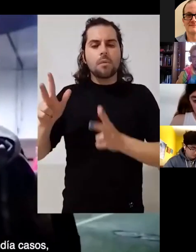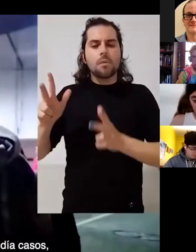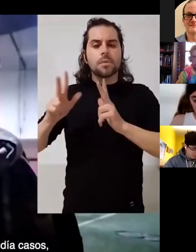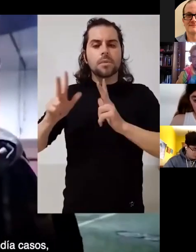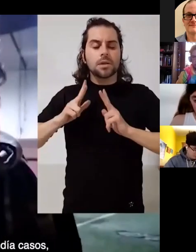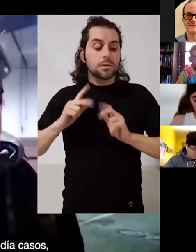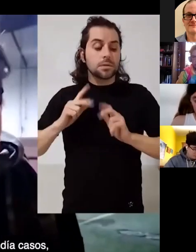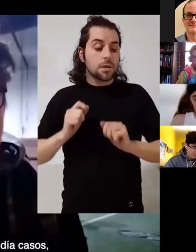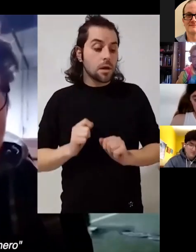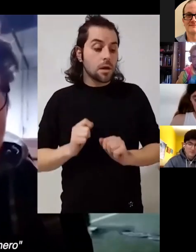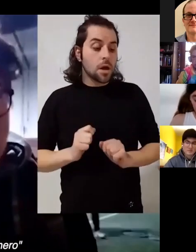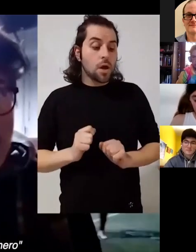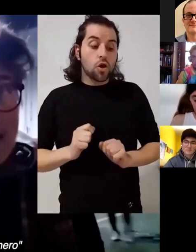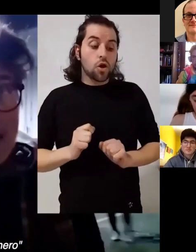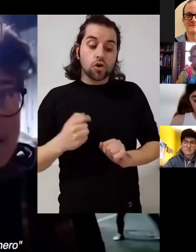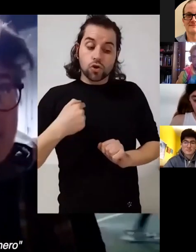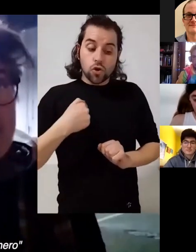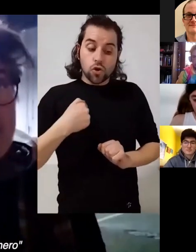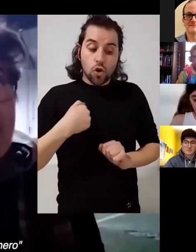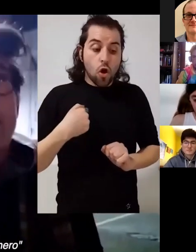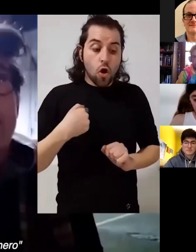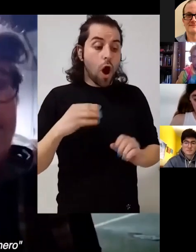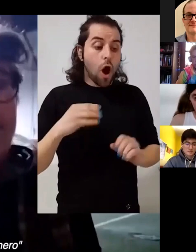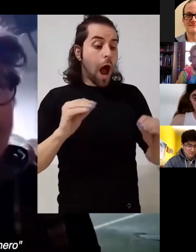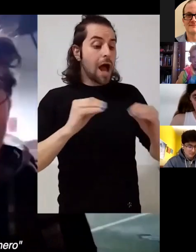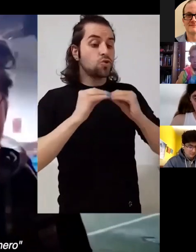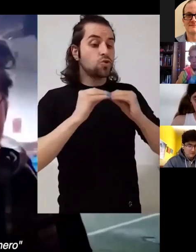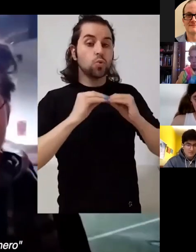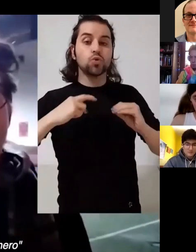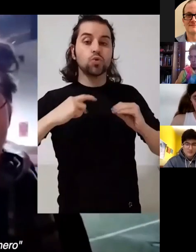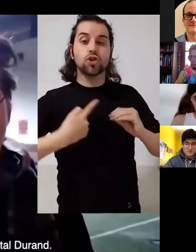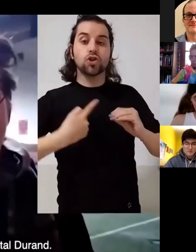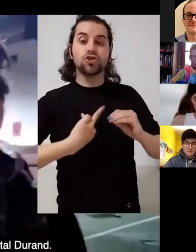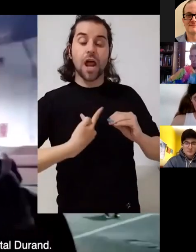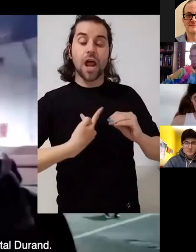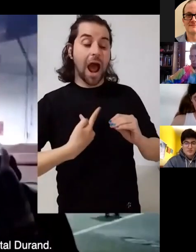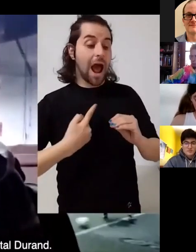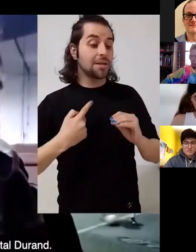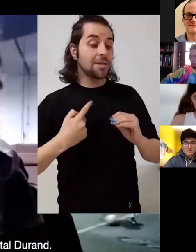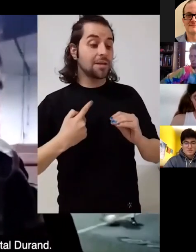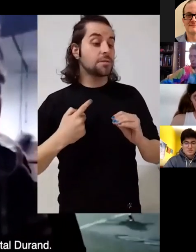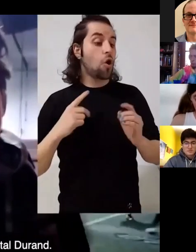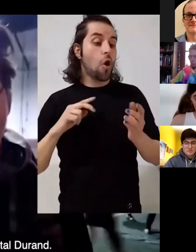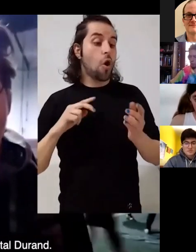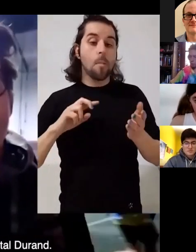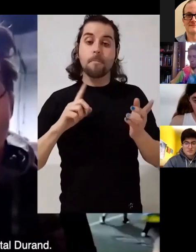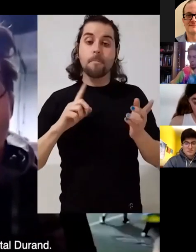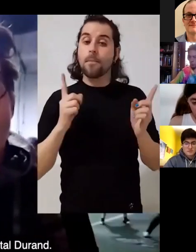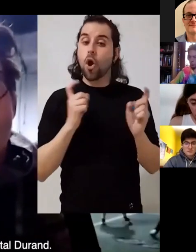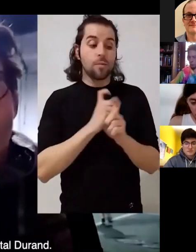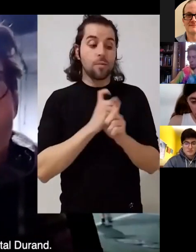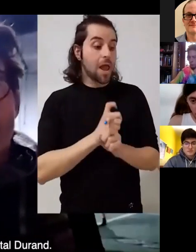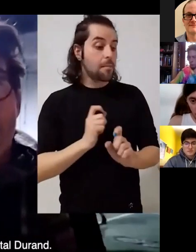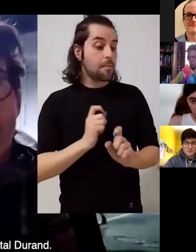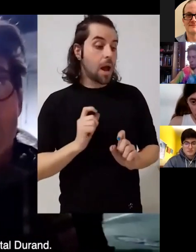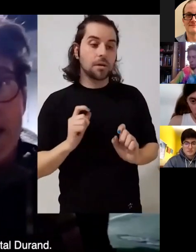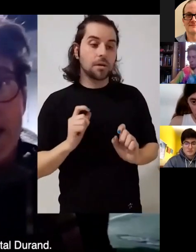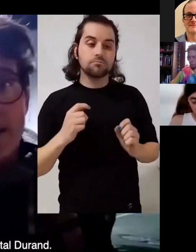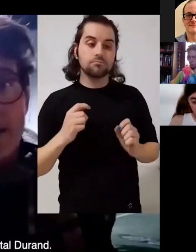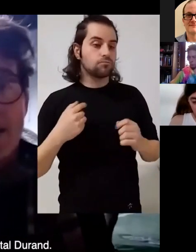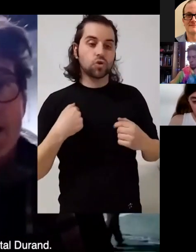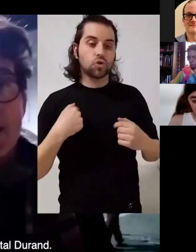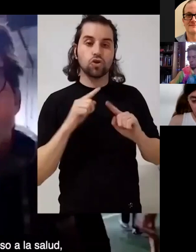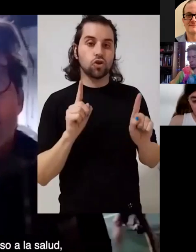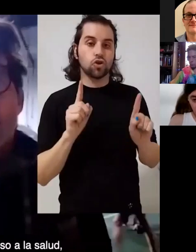she didn't see, and she said this literally, she didn't treat gender dysphoria cases, and